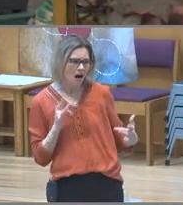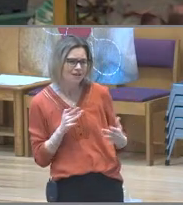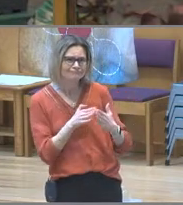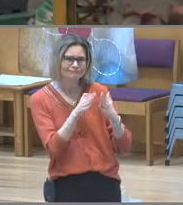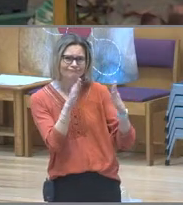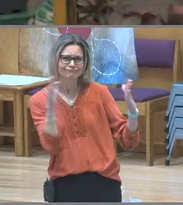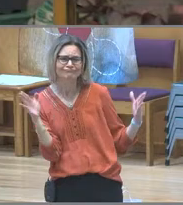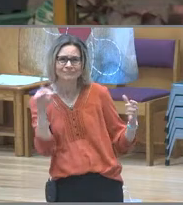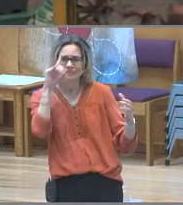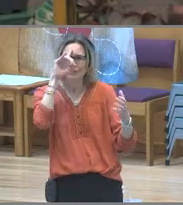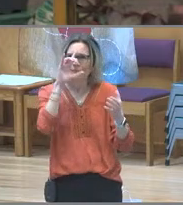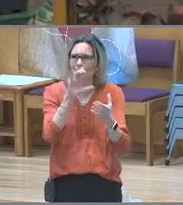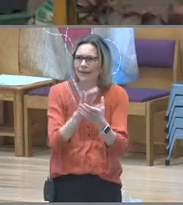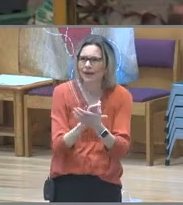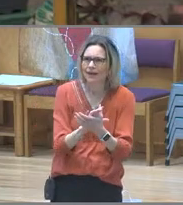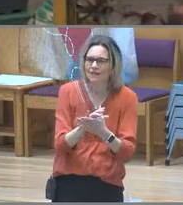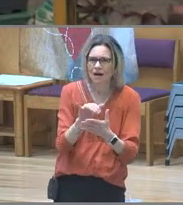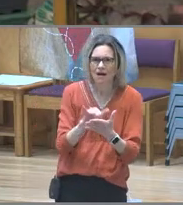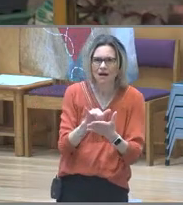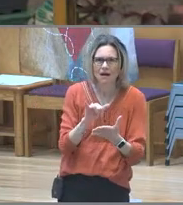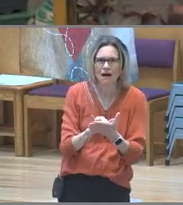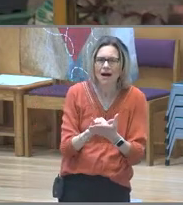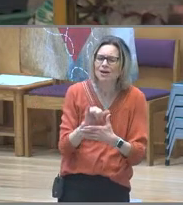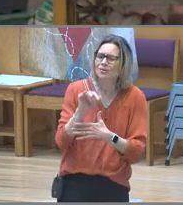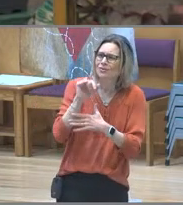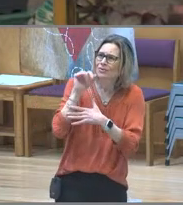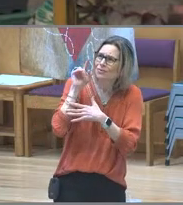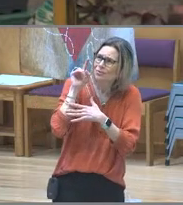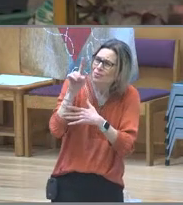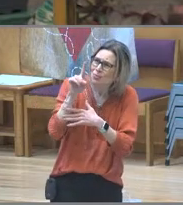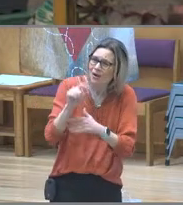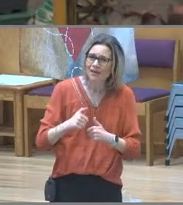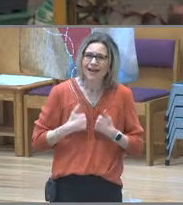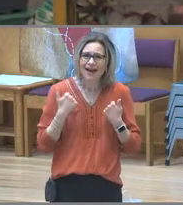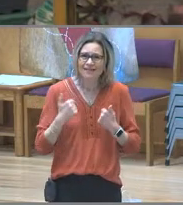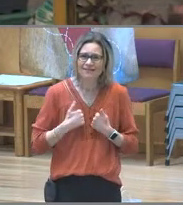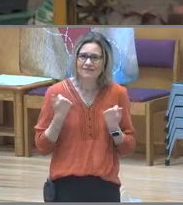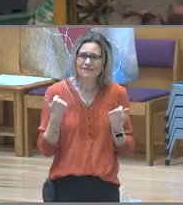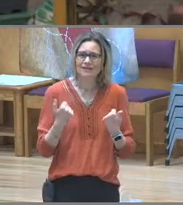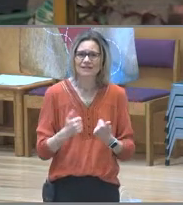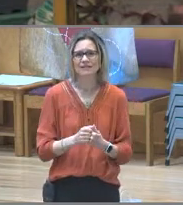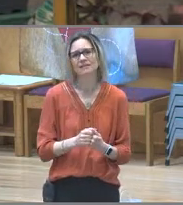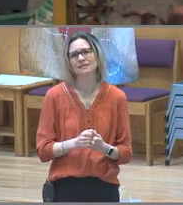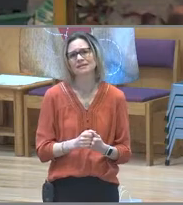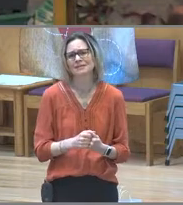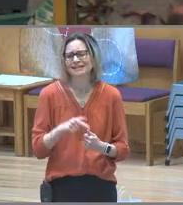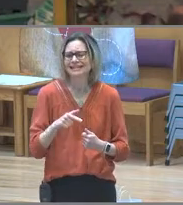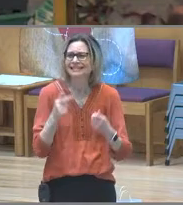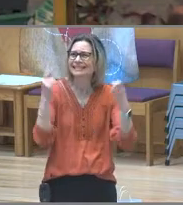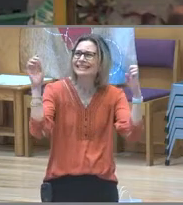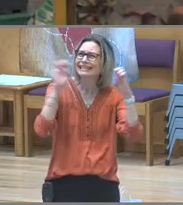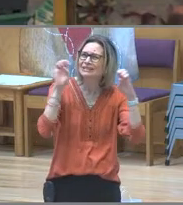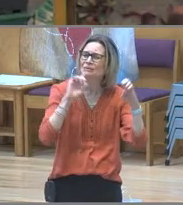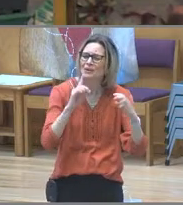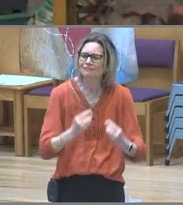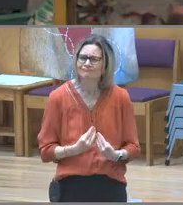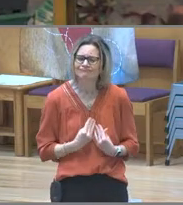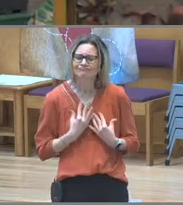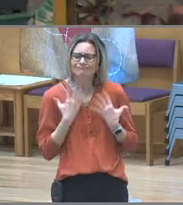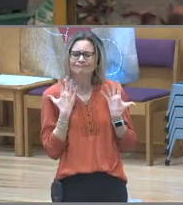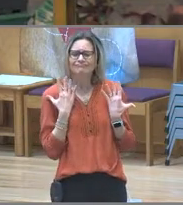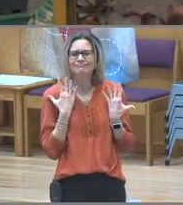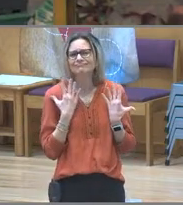believe the unbelievable truth. You are alive. May this Easter ignite a fire of faith within